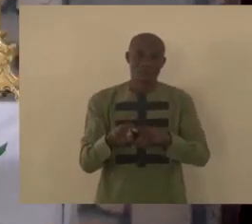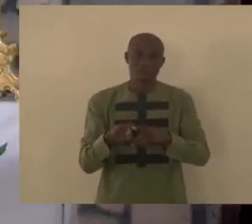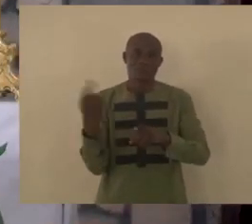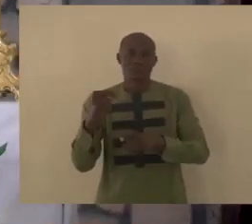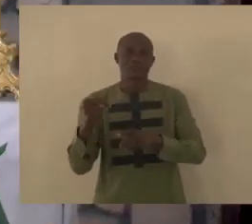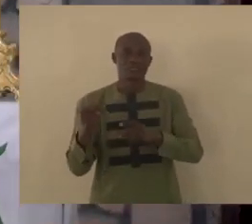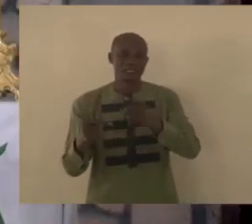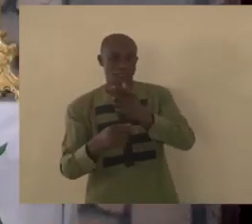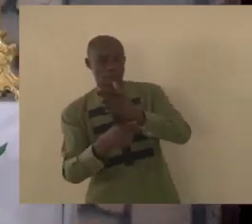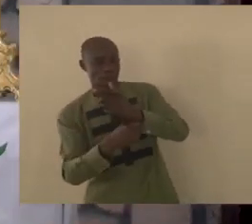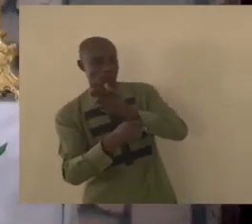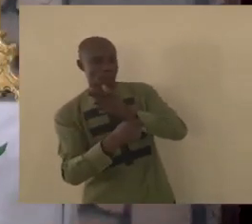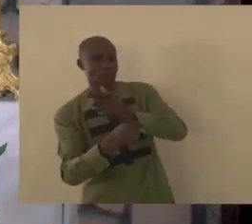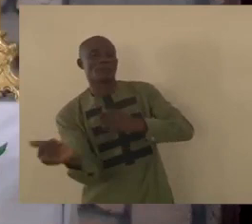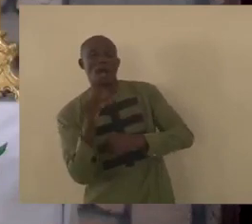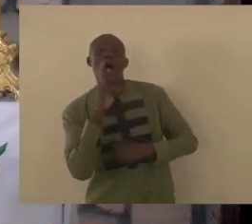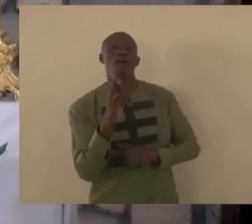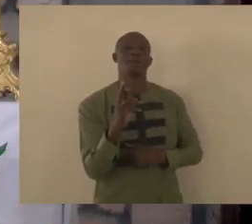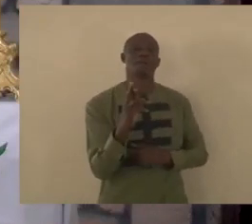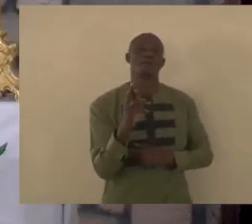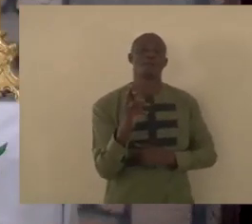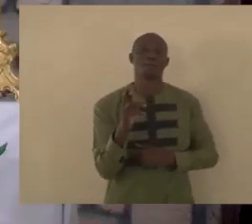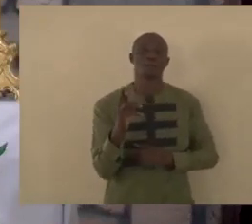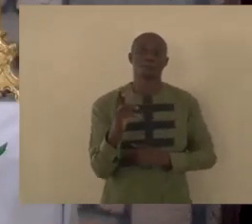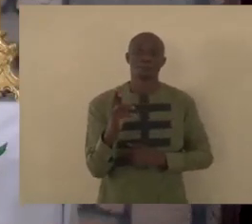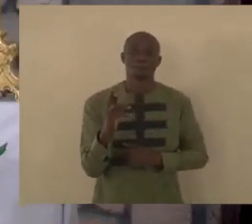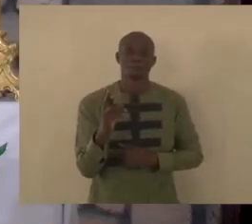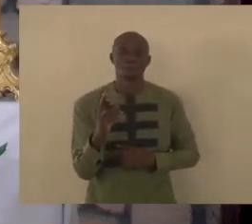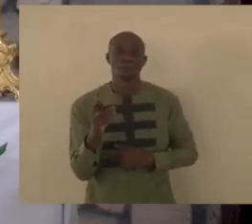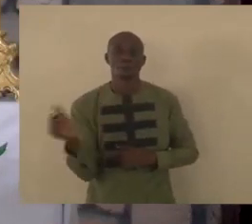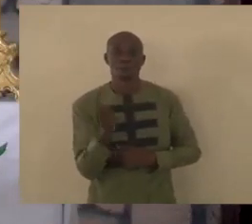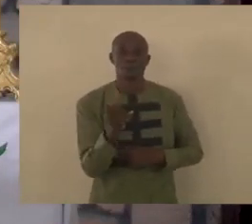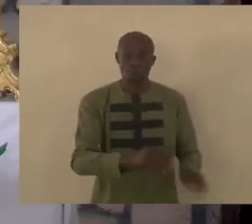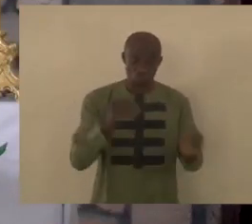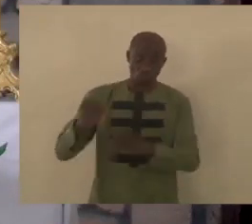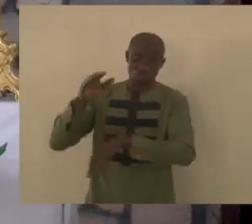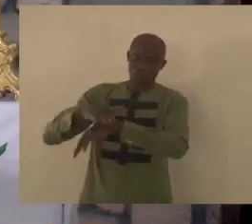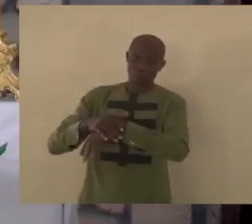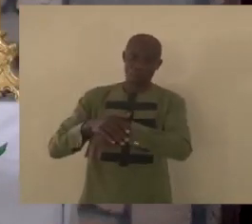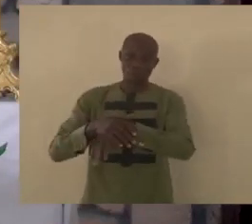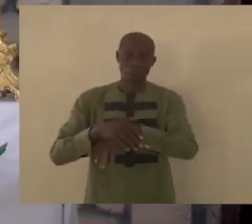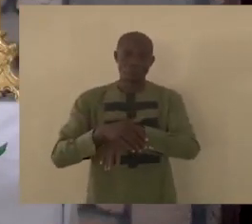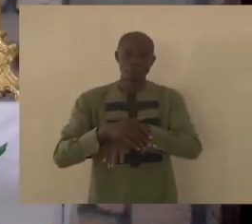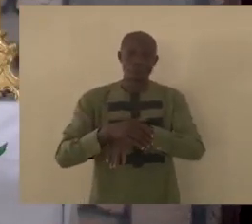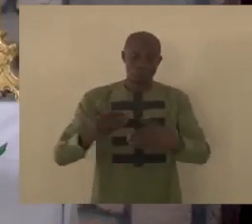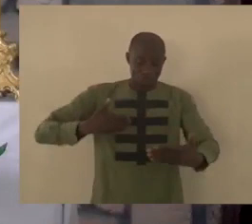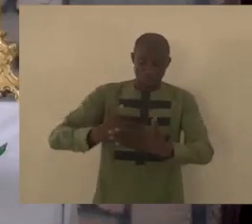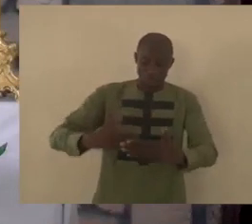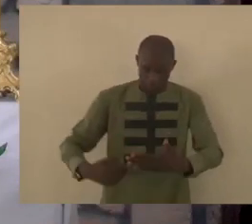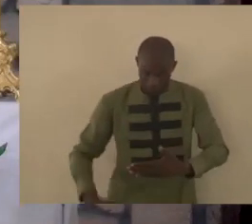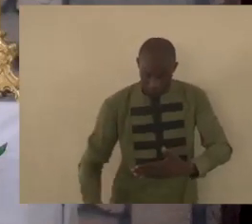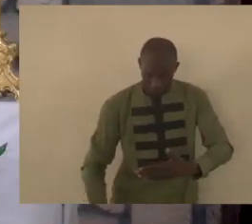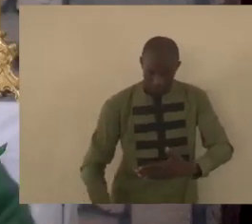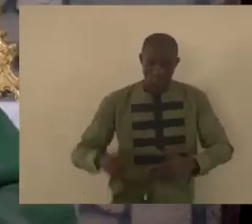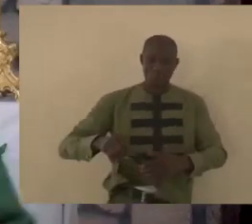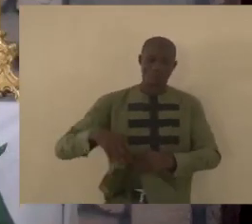Also, the fringes. The fringes are tassels that they wear at the bottom of their garment,